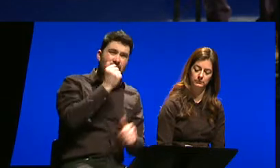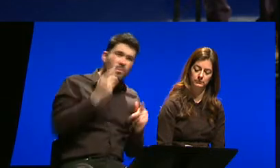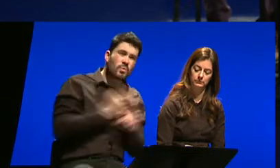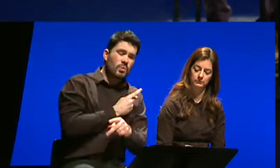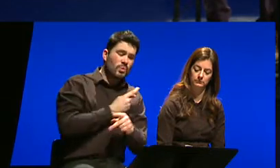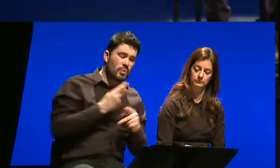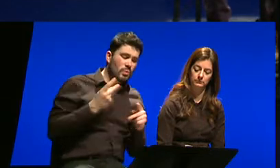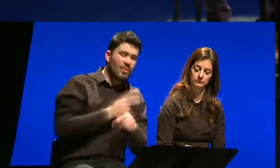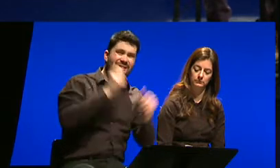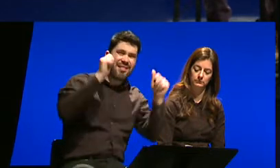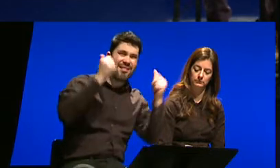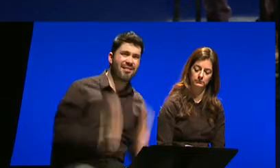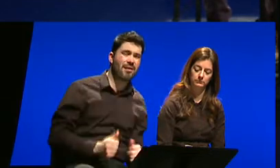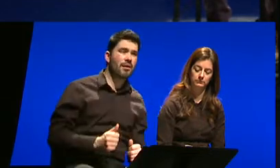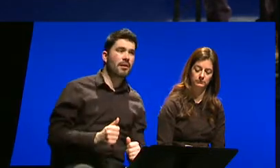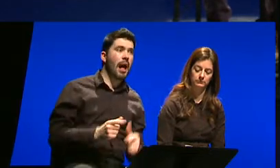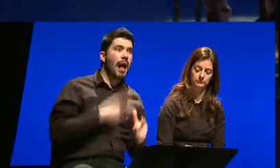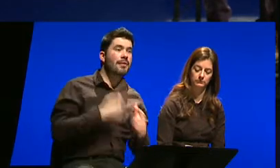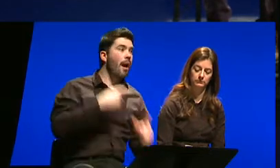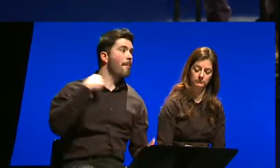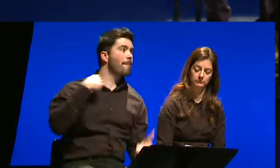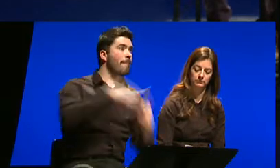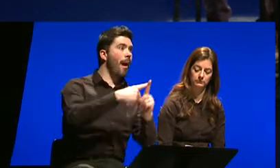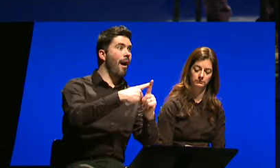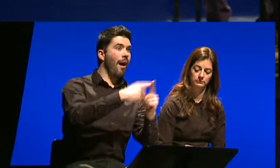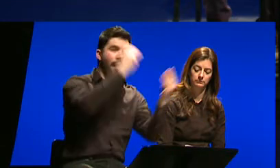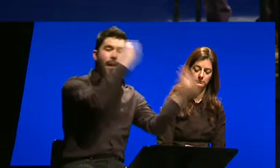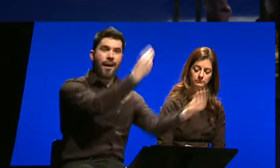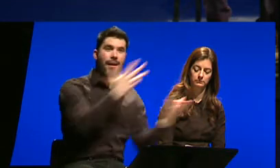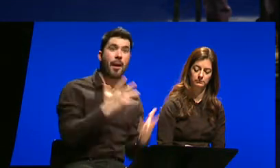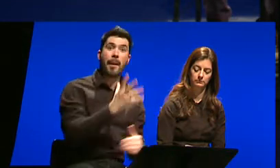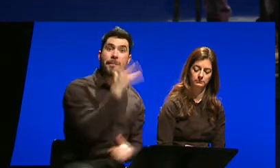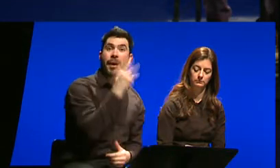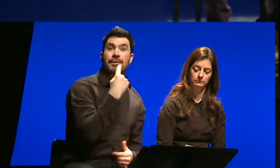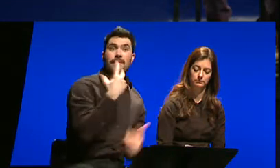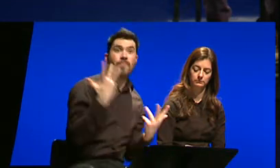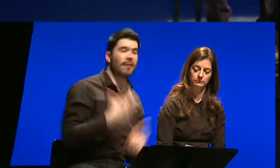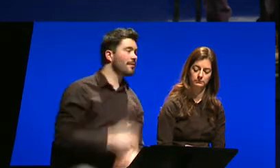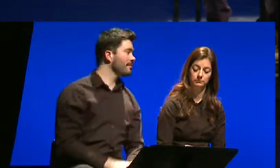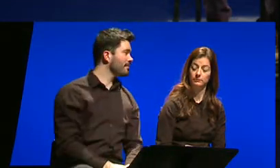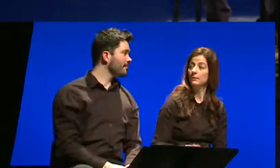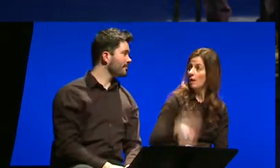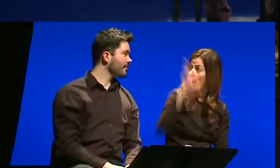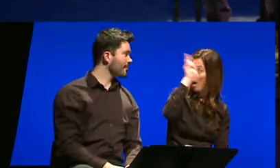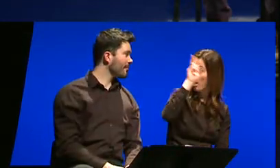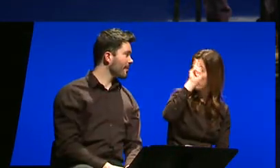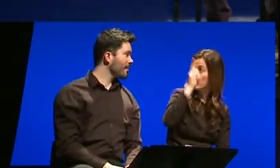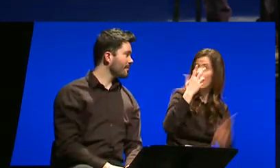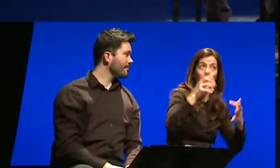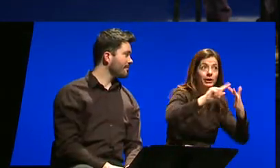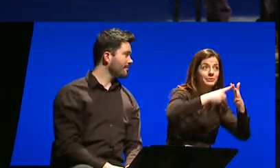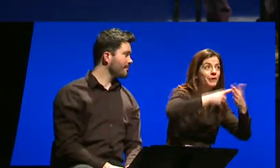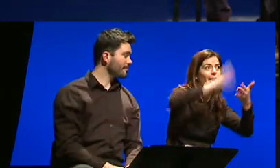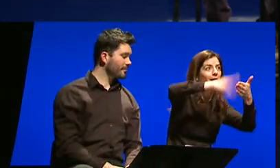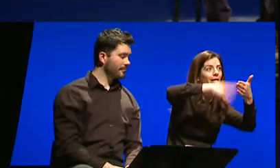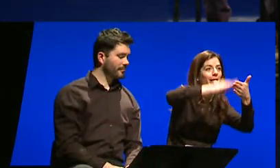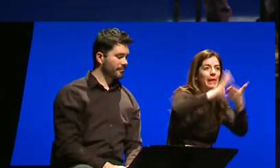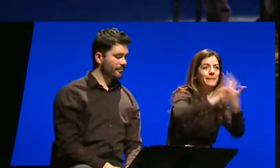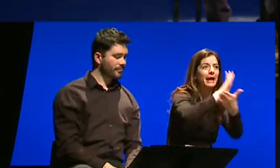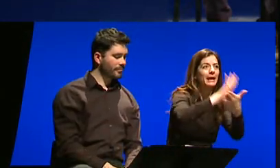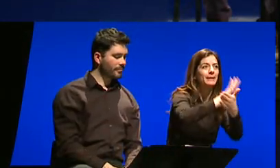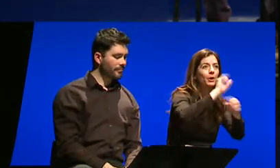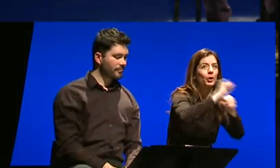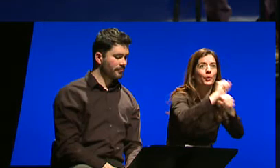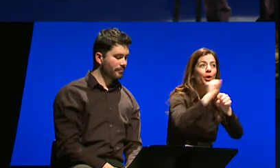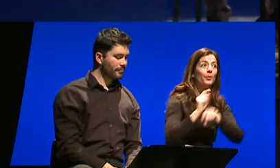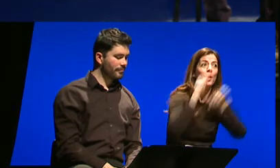day. Then, good news comes. My mother tells me, your uncle said they're starting the paperwork to bring us to